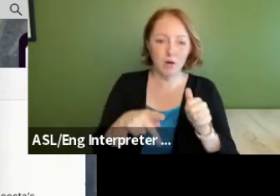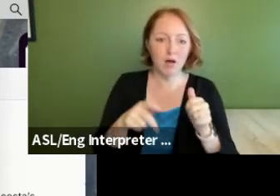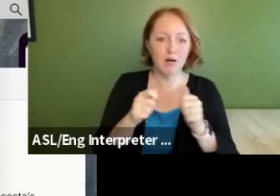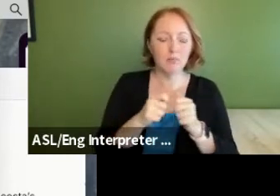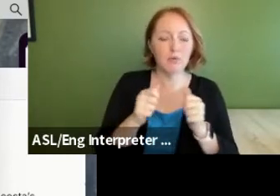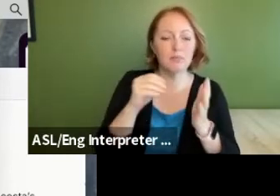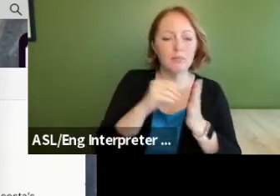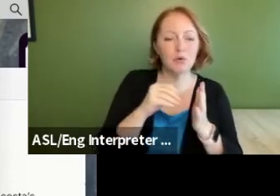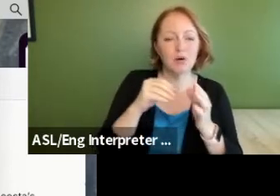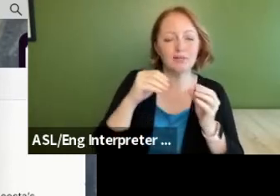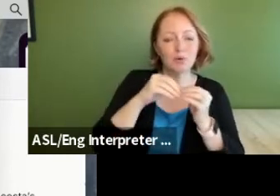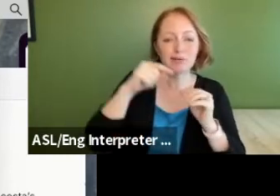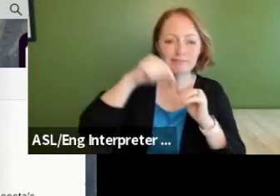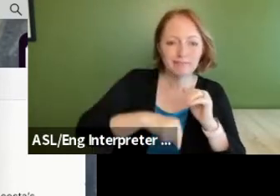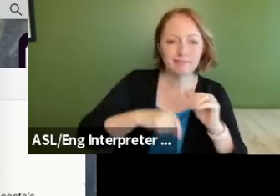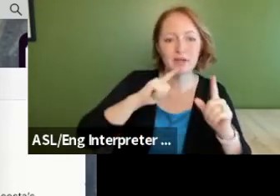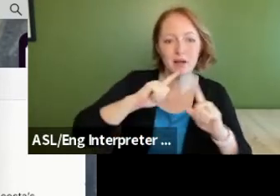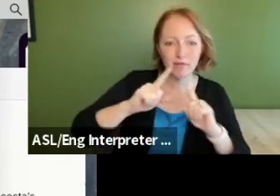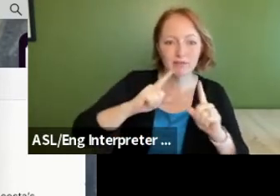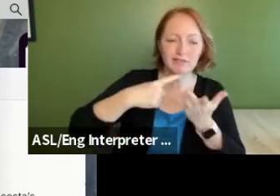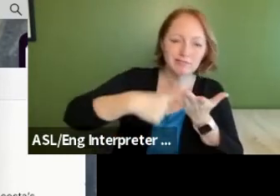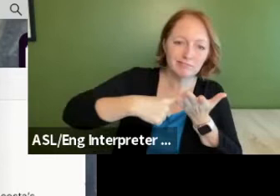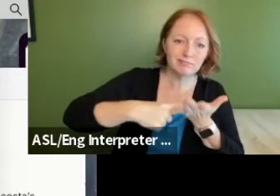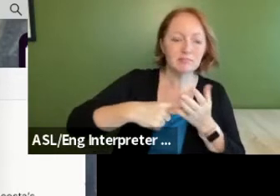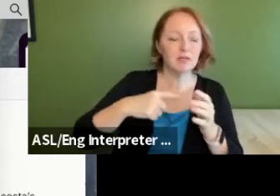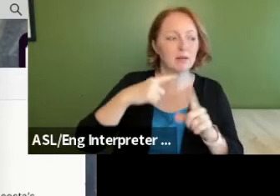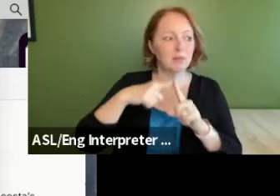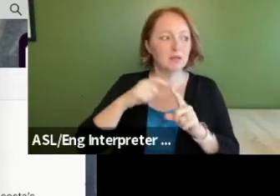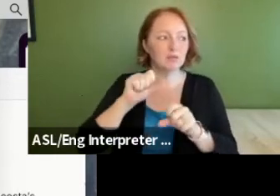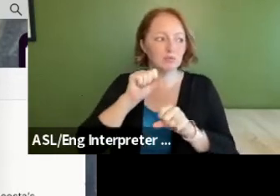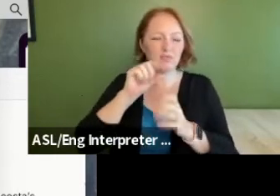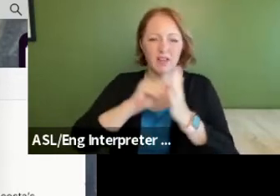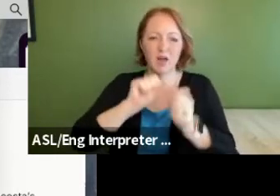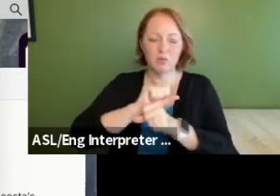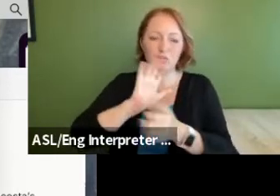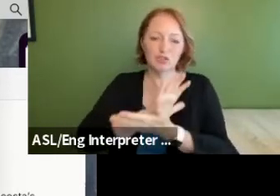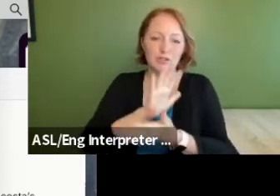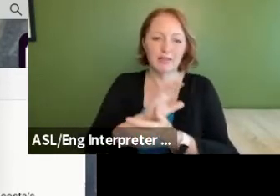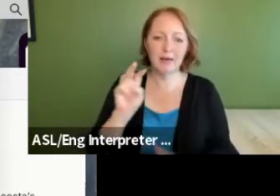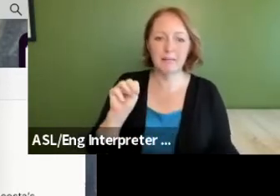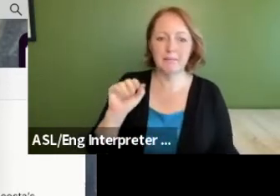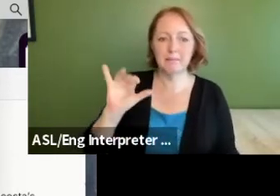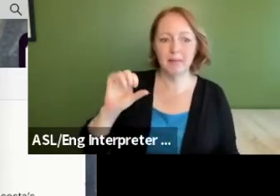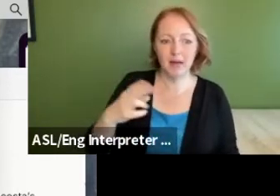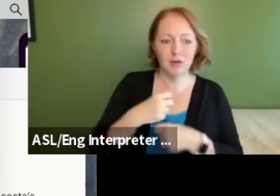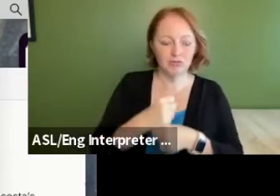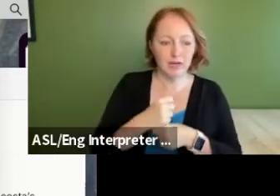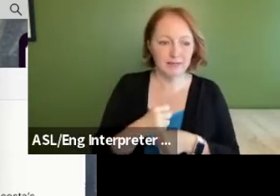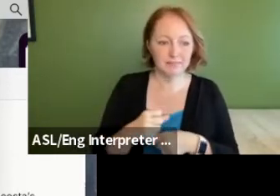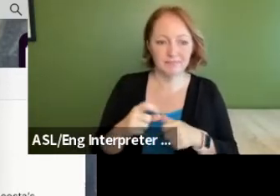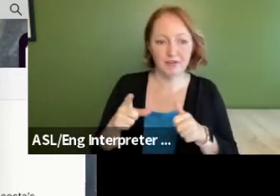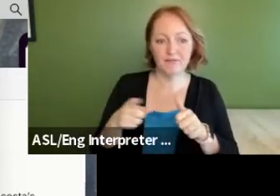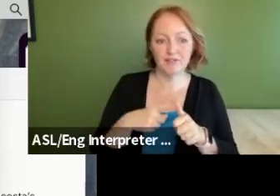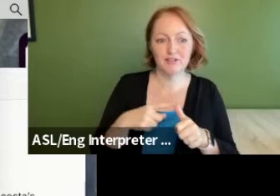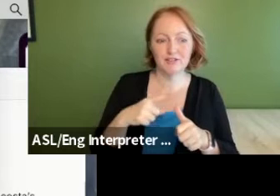more of an in-depth conversation discussion along with a worksheet that Micah created. So we first started